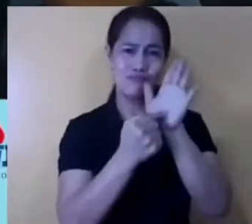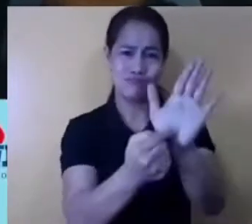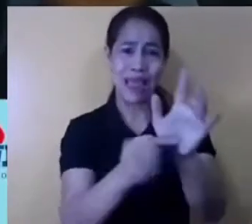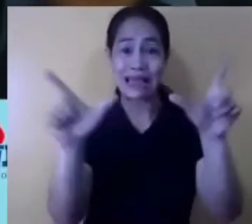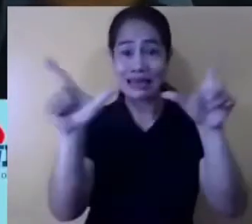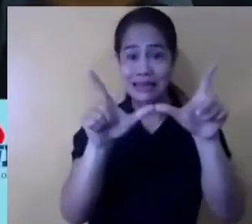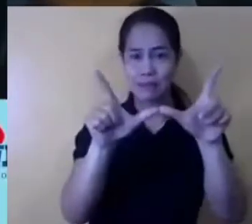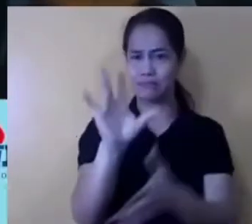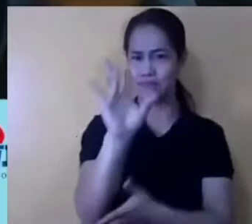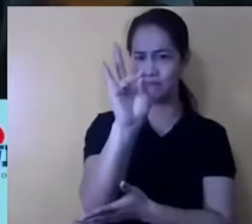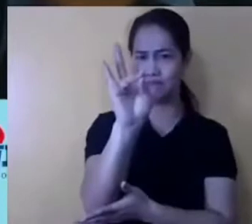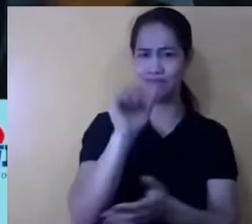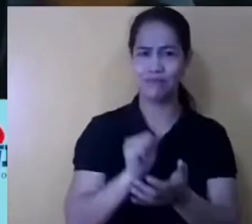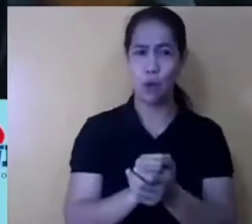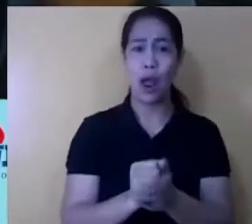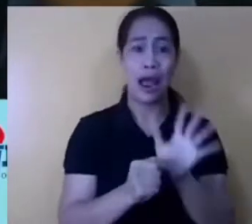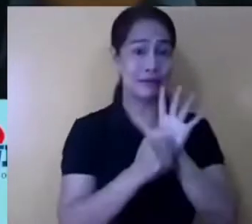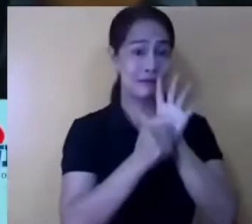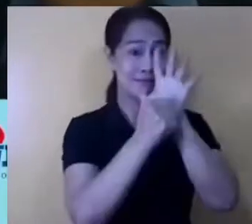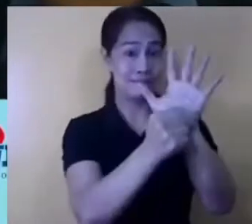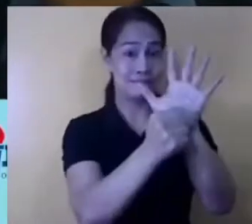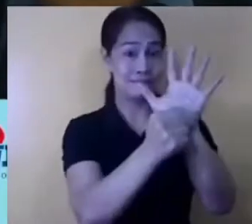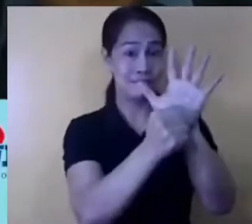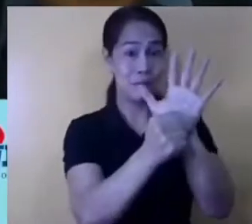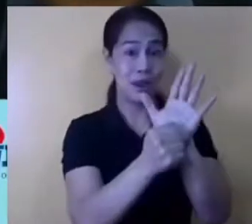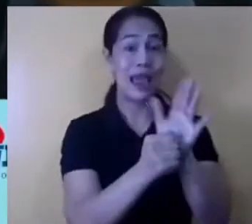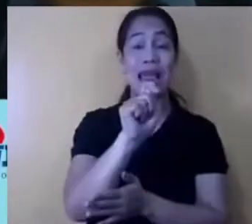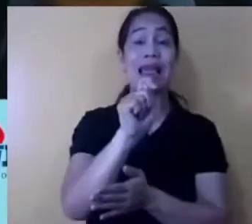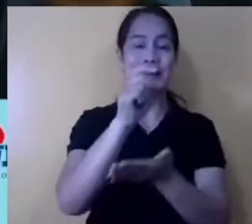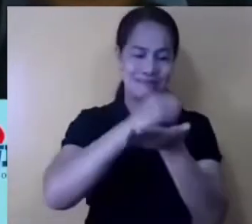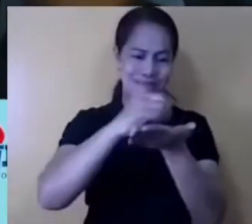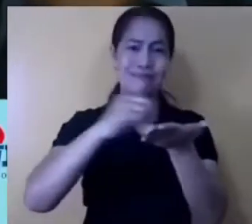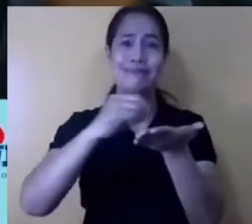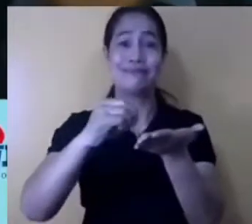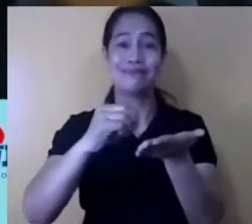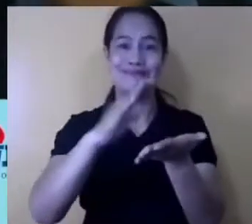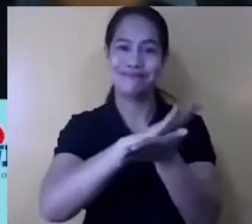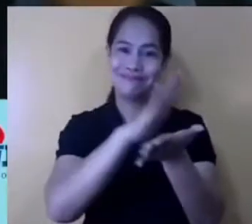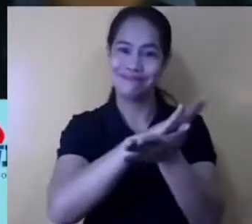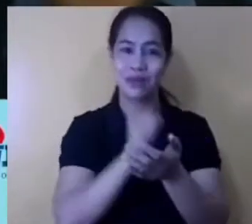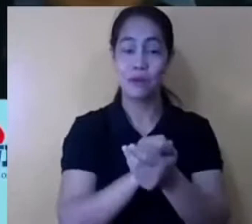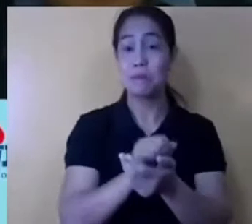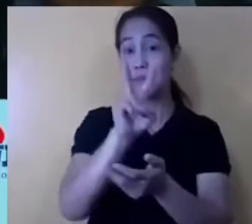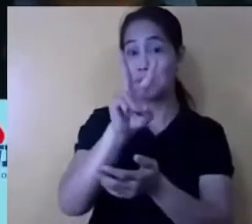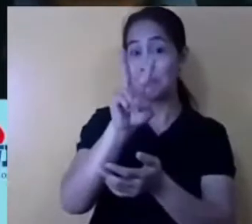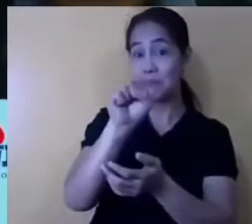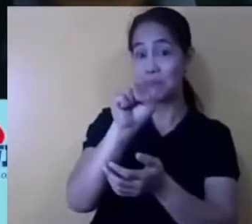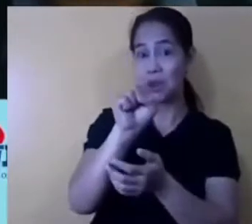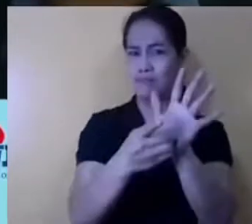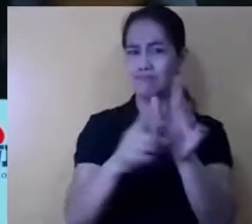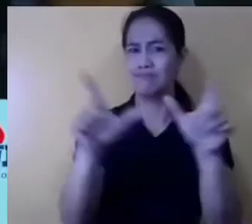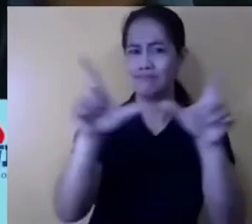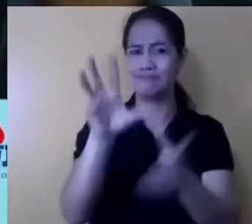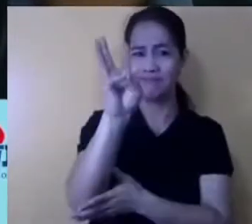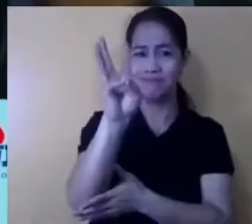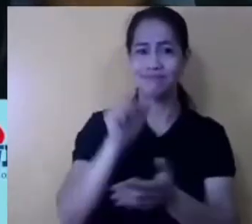7 as shown in the COT rating sheet. For VS, you must demonstrate level 6.